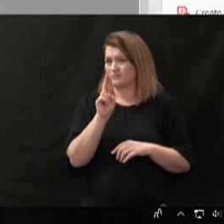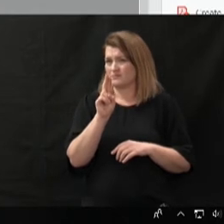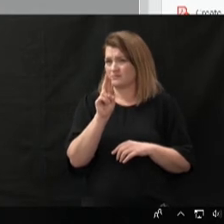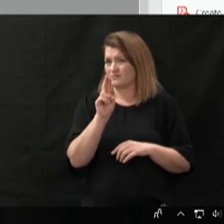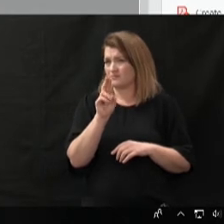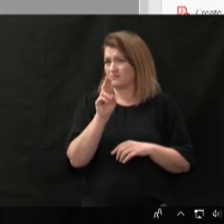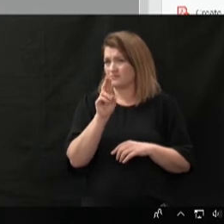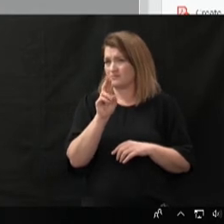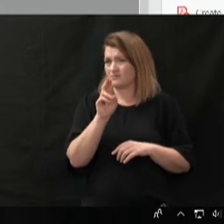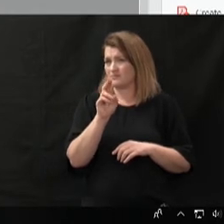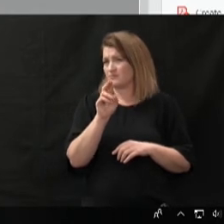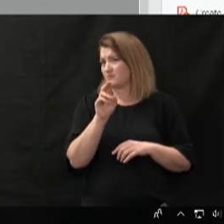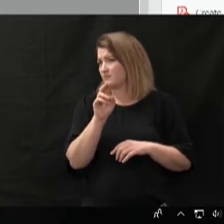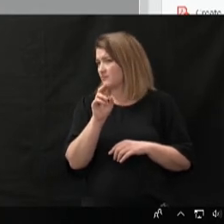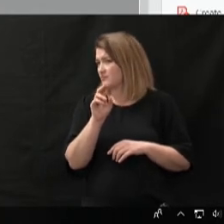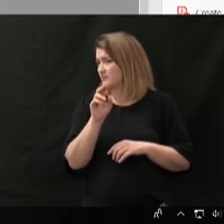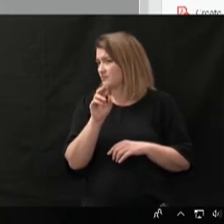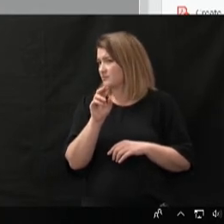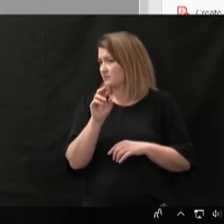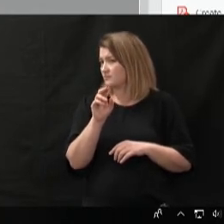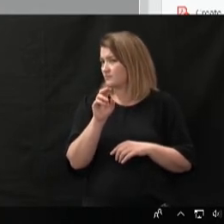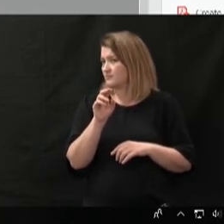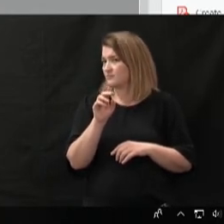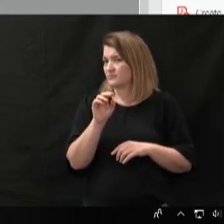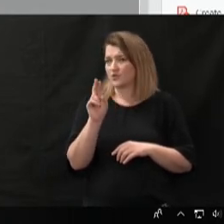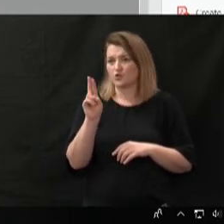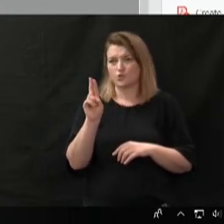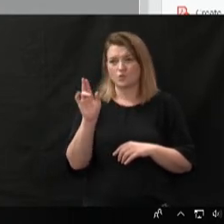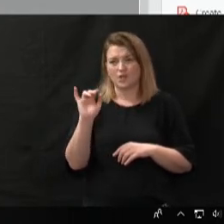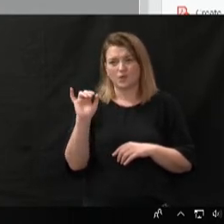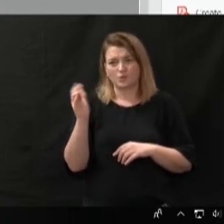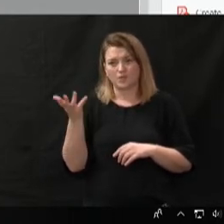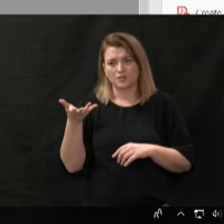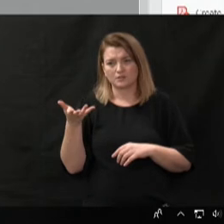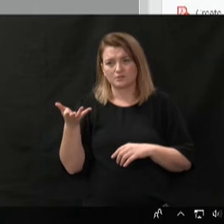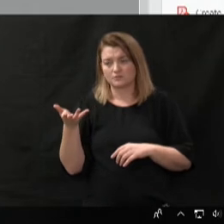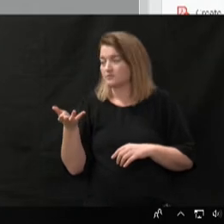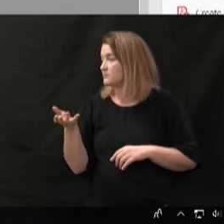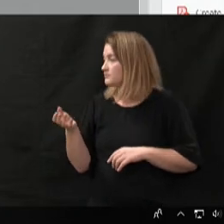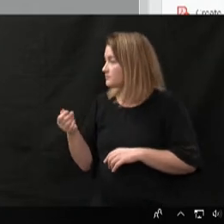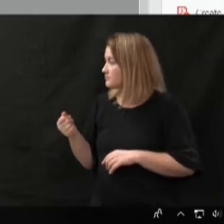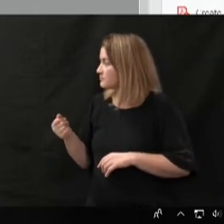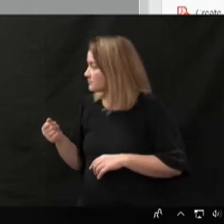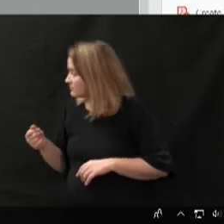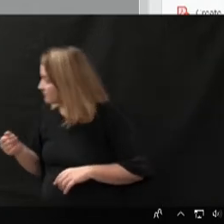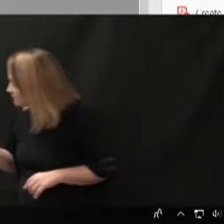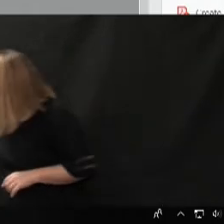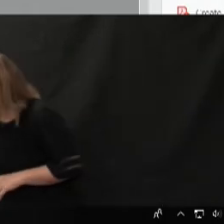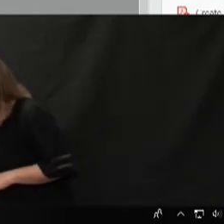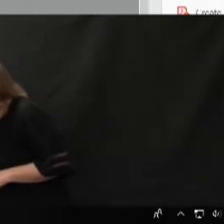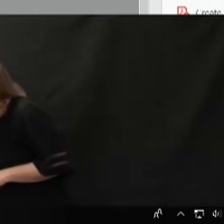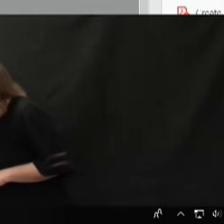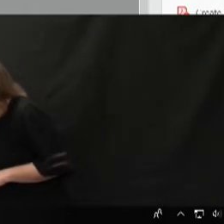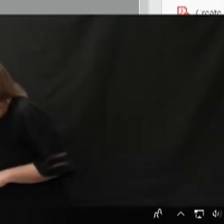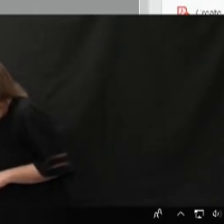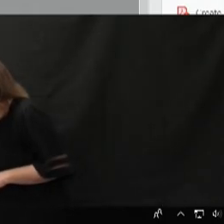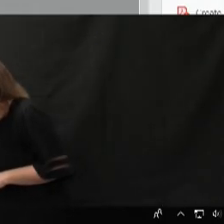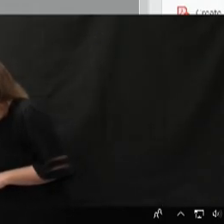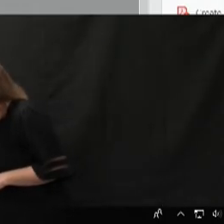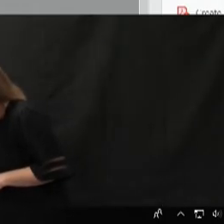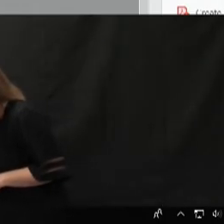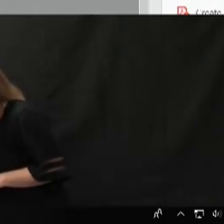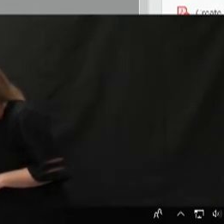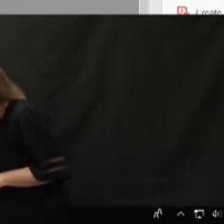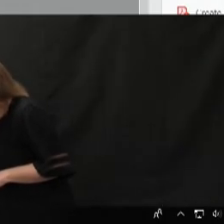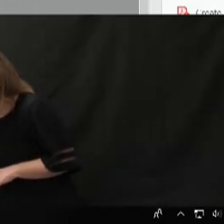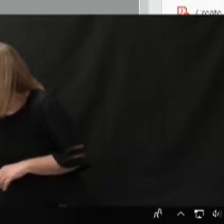the D for dog. So you can teach them how to spell three words. I do these three together almost all the time, and